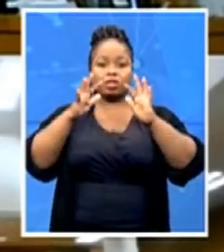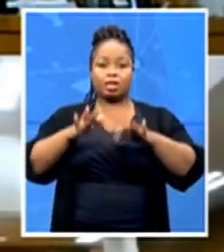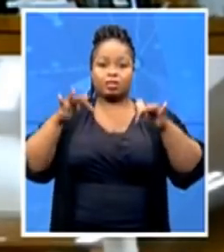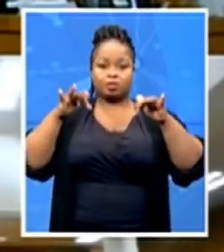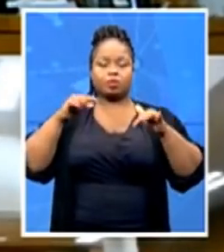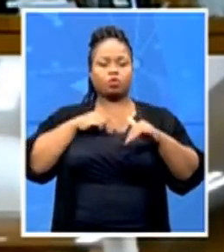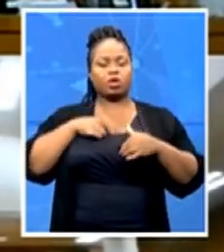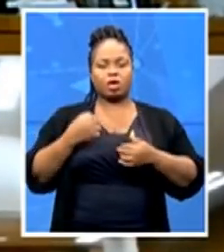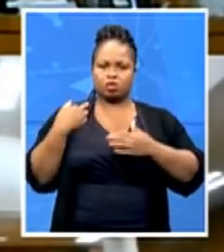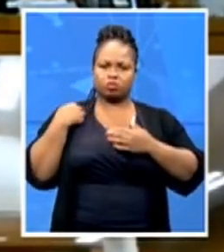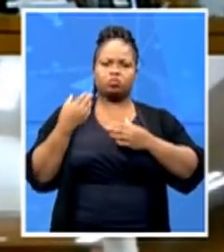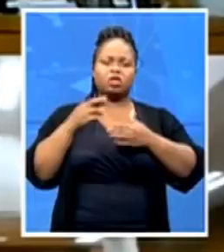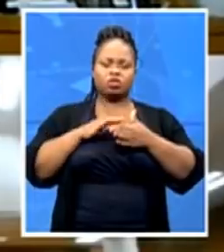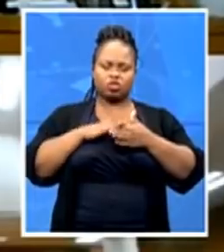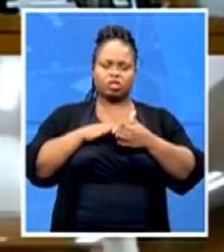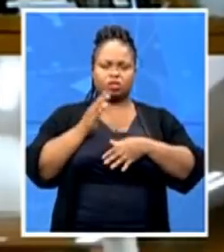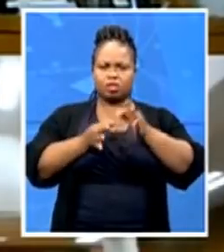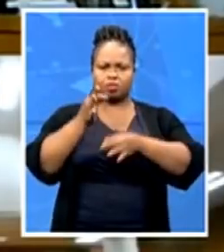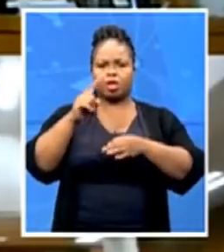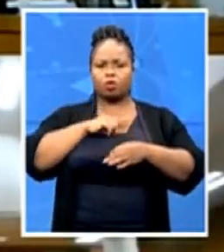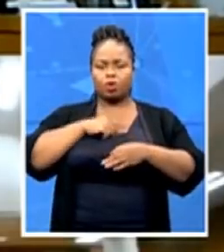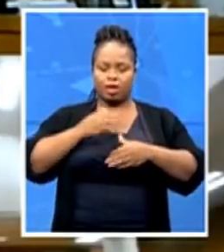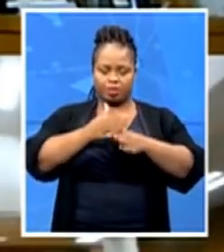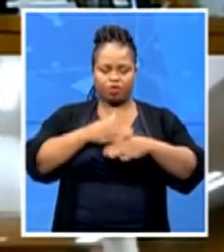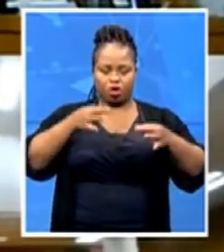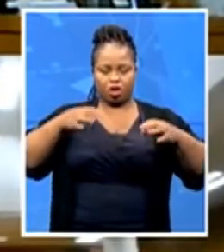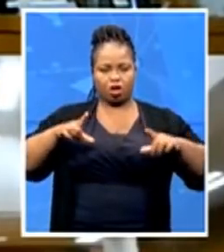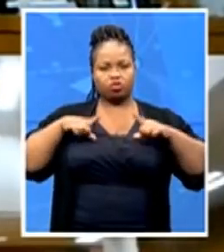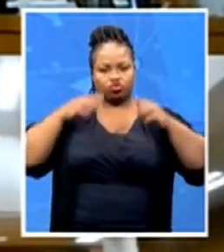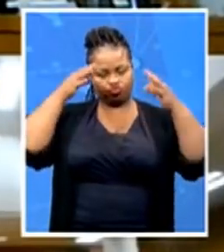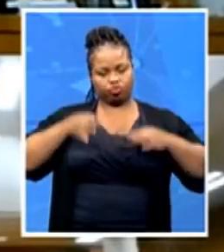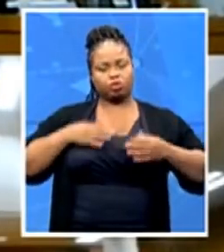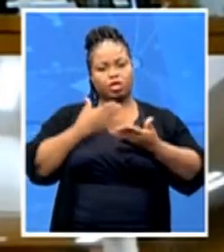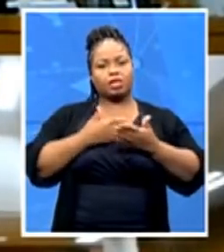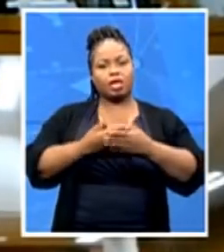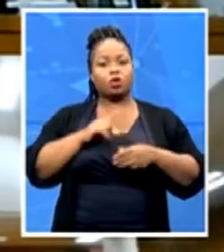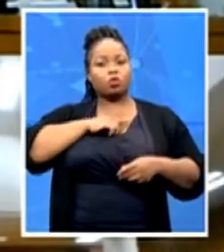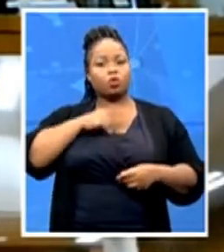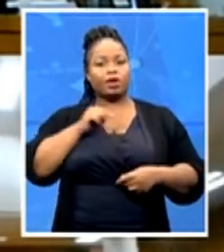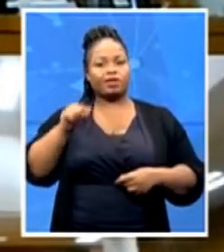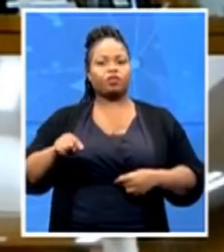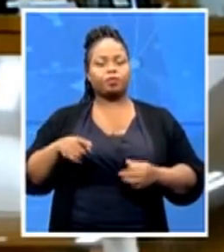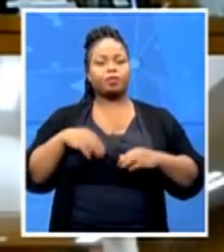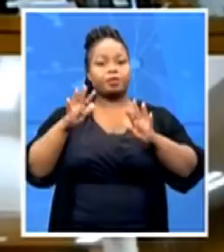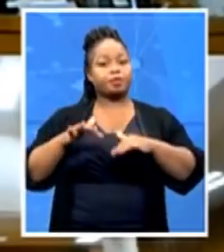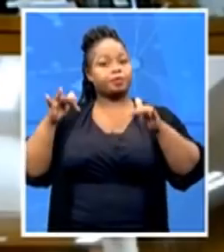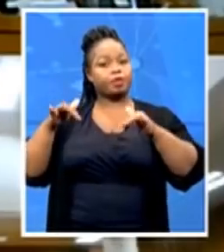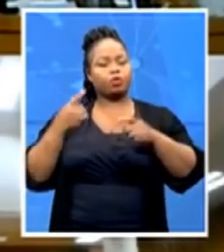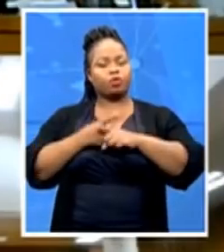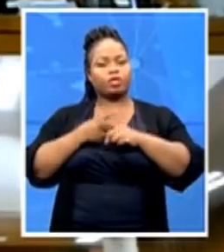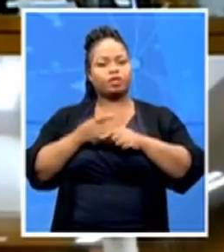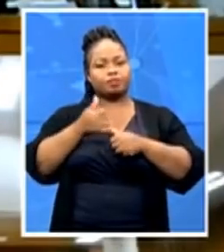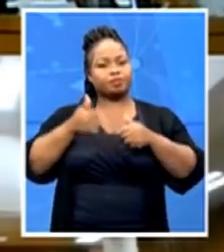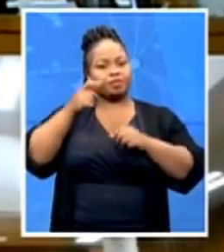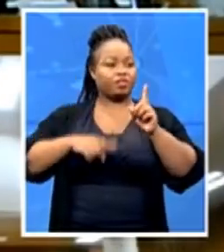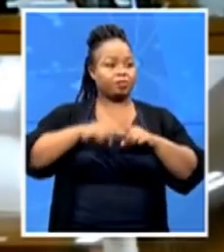informed decision, and the decision in question is a resolution by the Assembly that the office bearer be removed from office in terms of